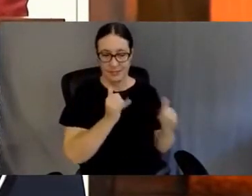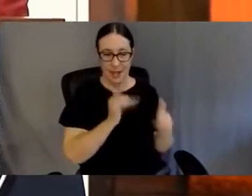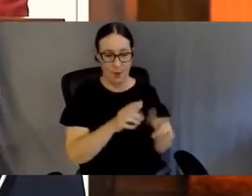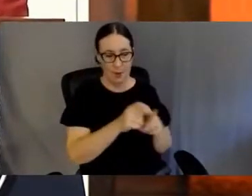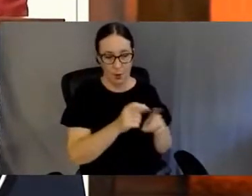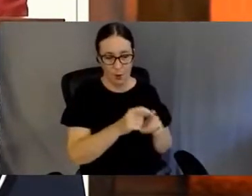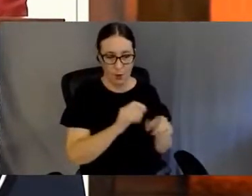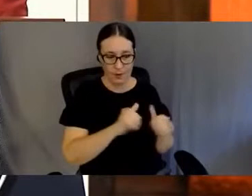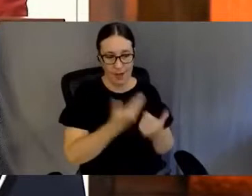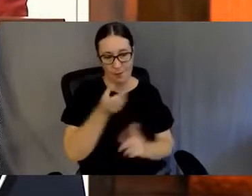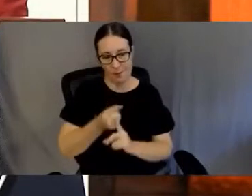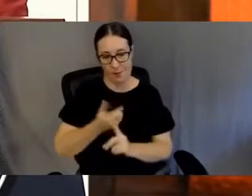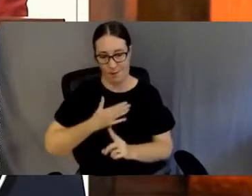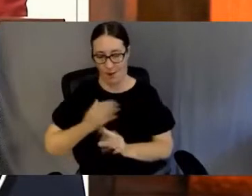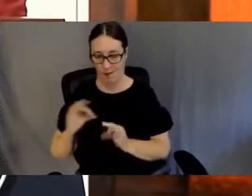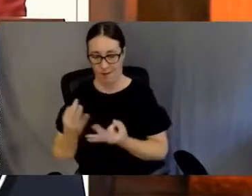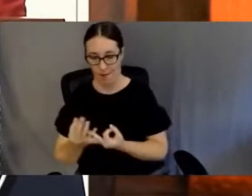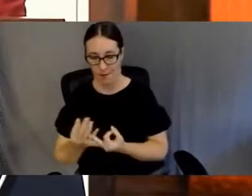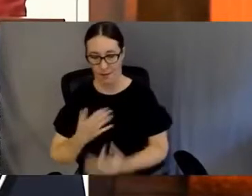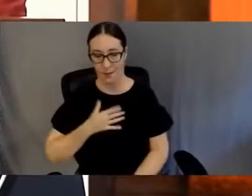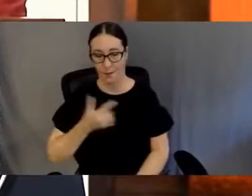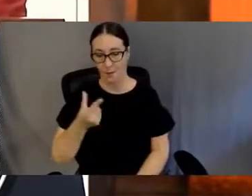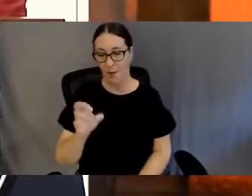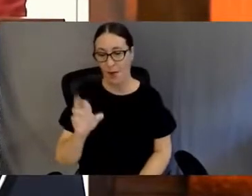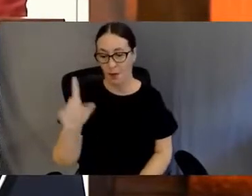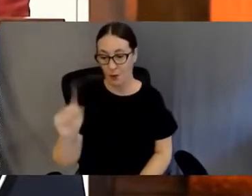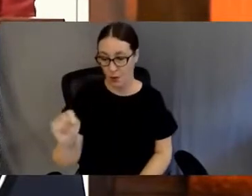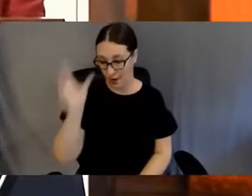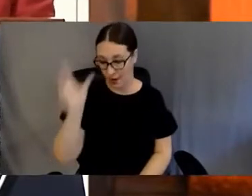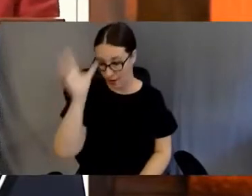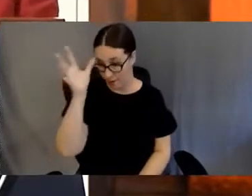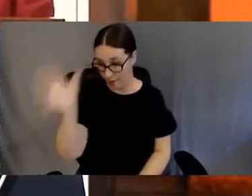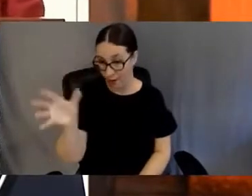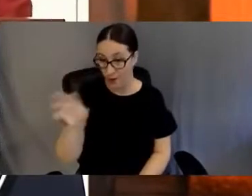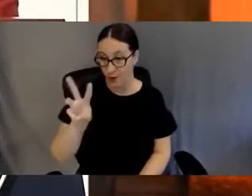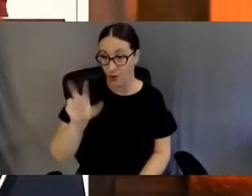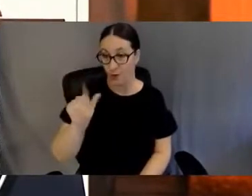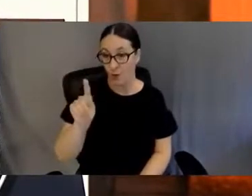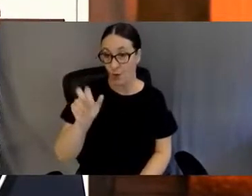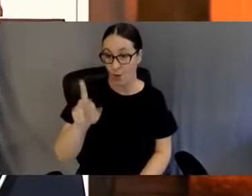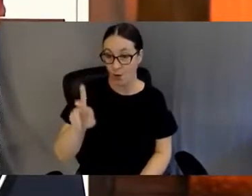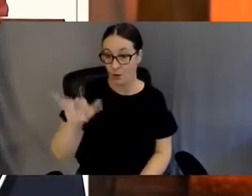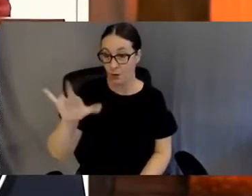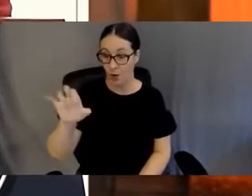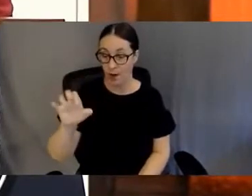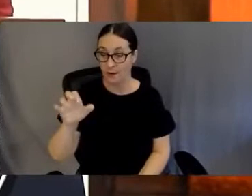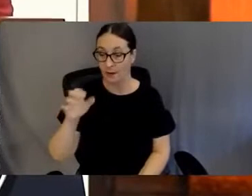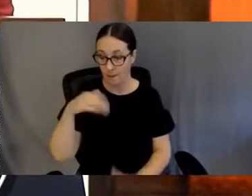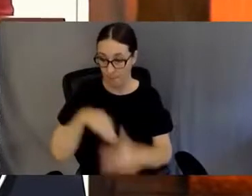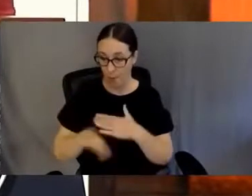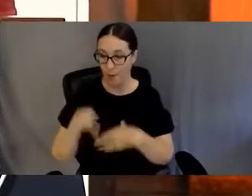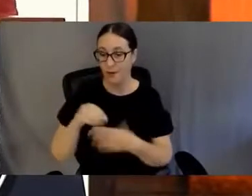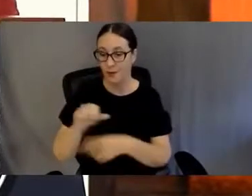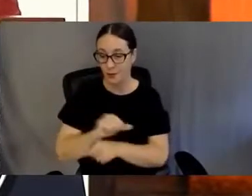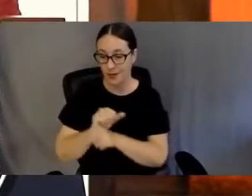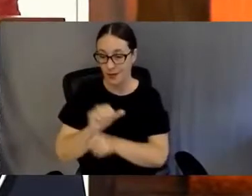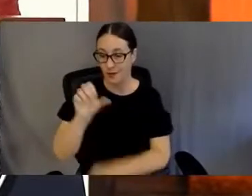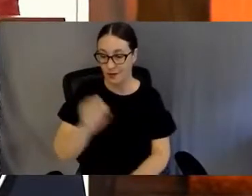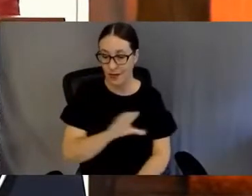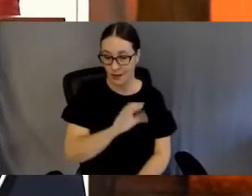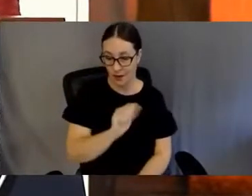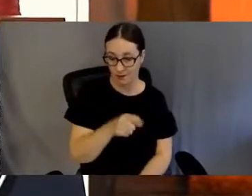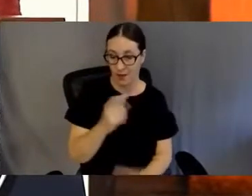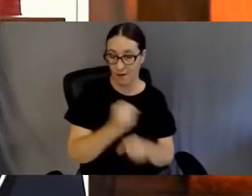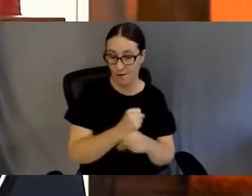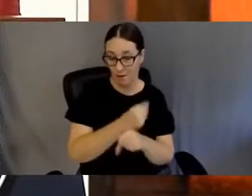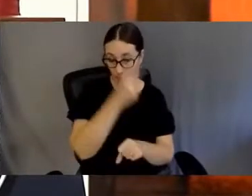family. My great-grandfather, Walter Rice, was born enslaved in South Carolina. He fought for his freedom